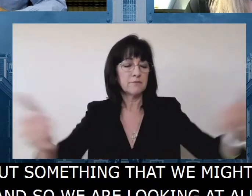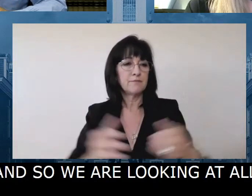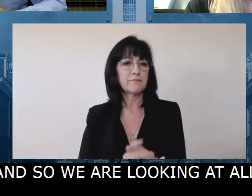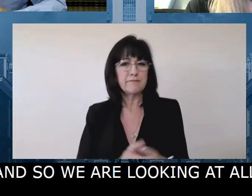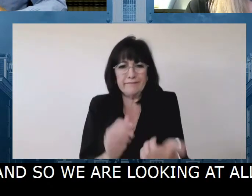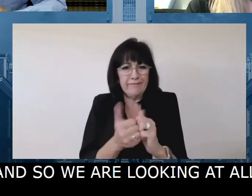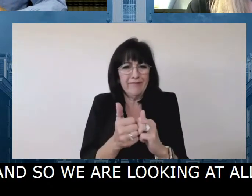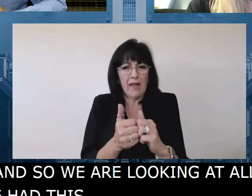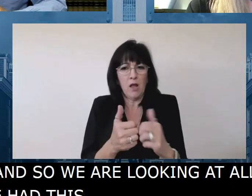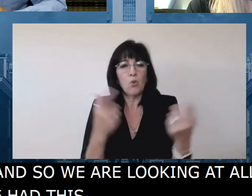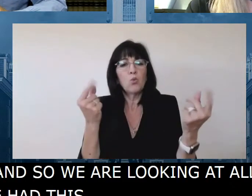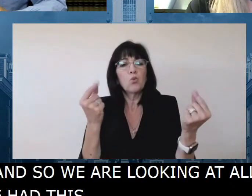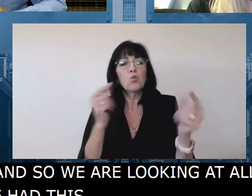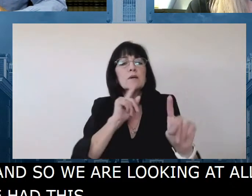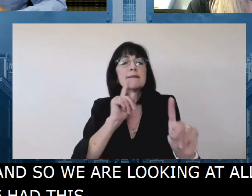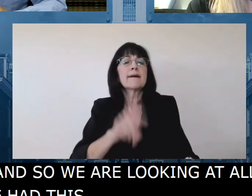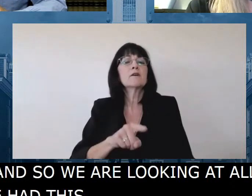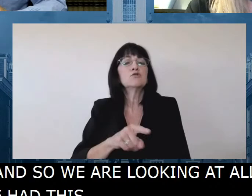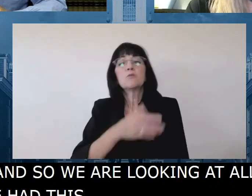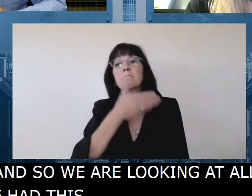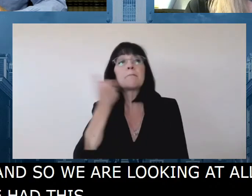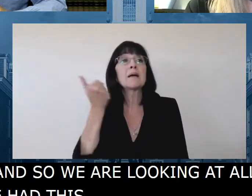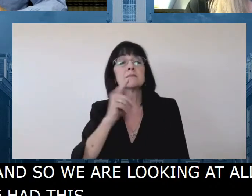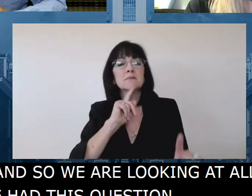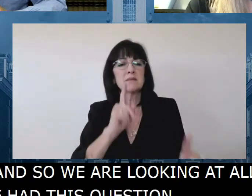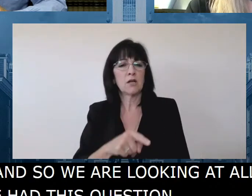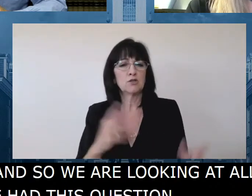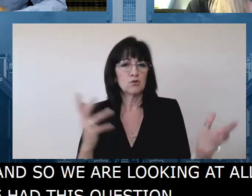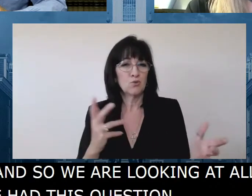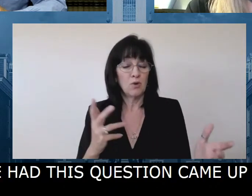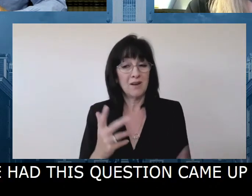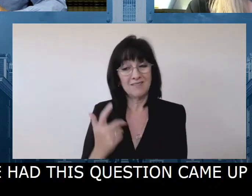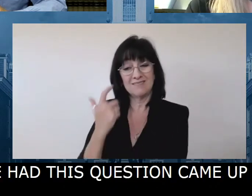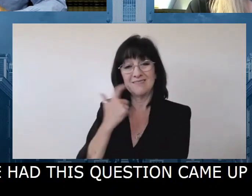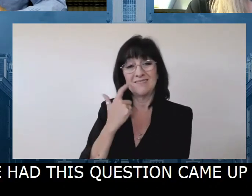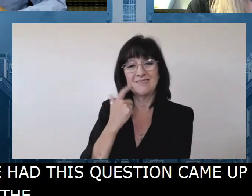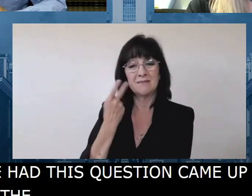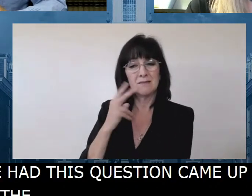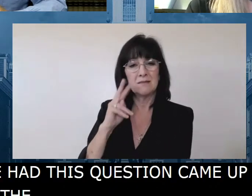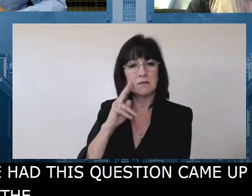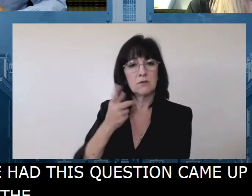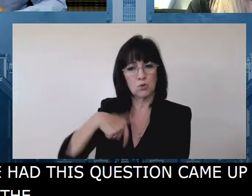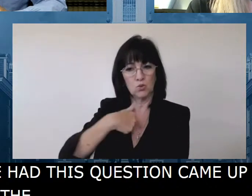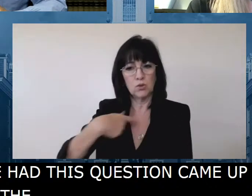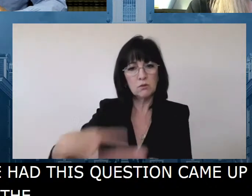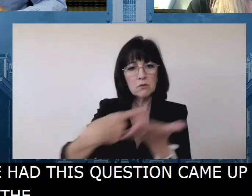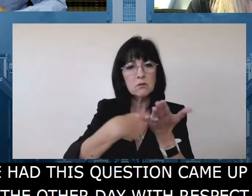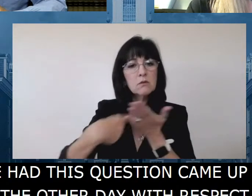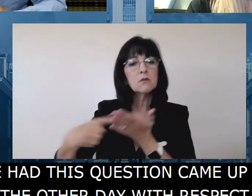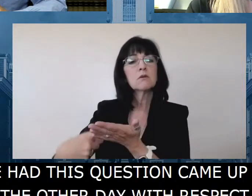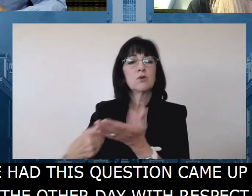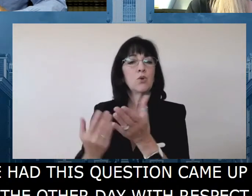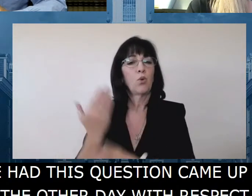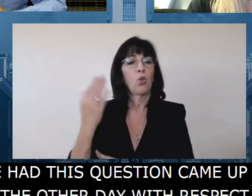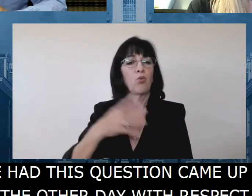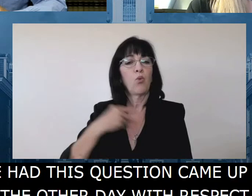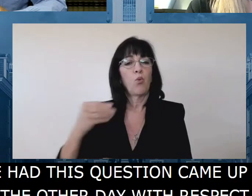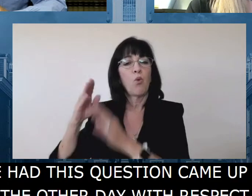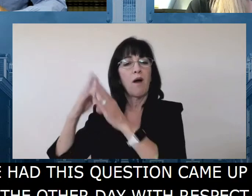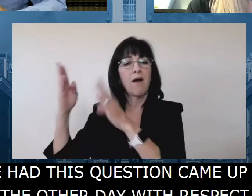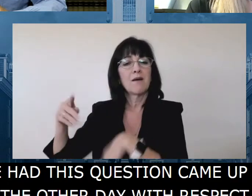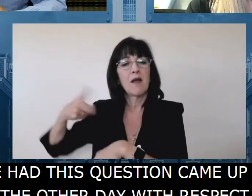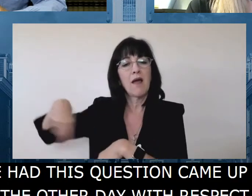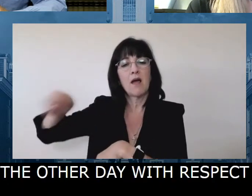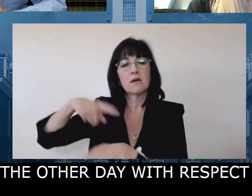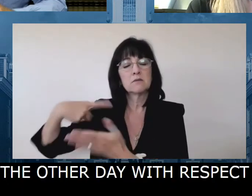up on our White House call just the other day with respect to vaccination mandates and mask